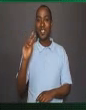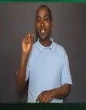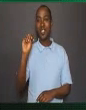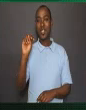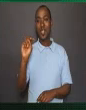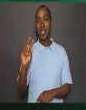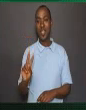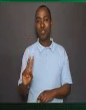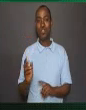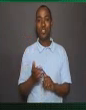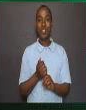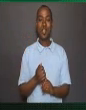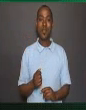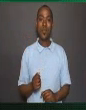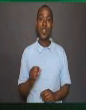nitrogen.